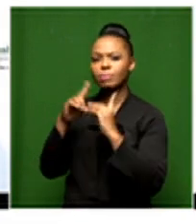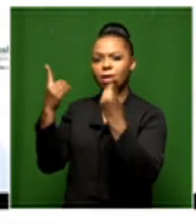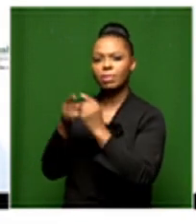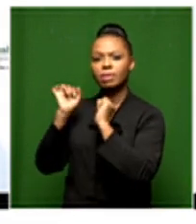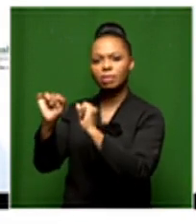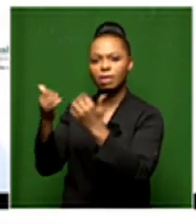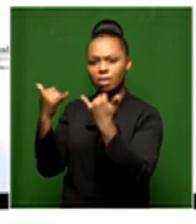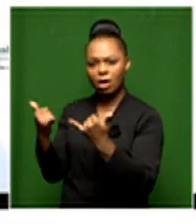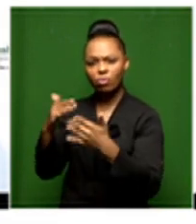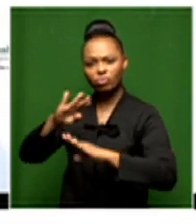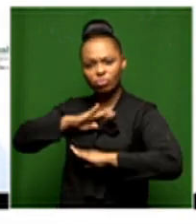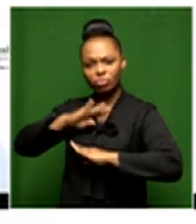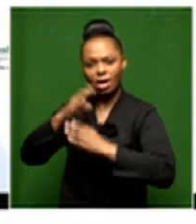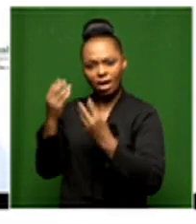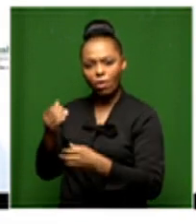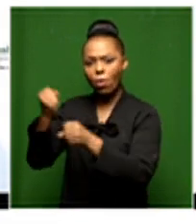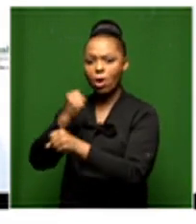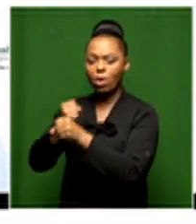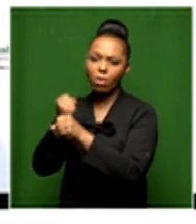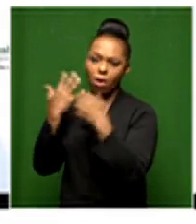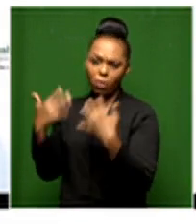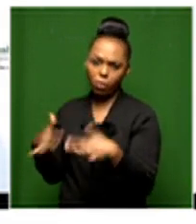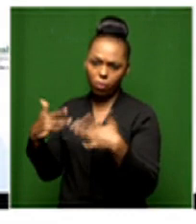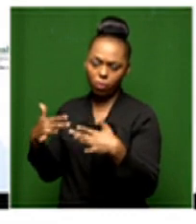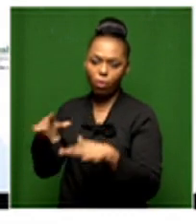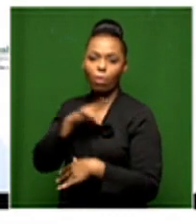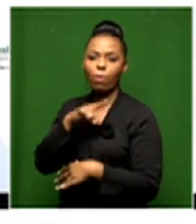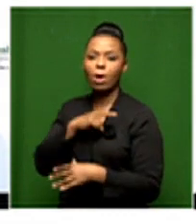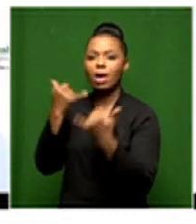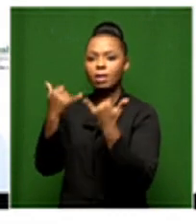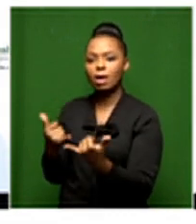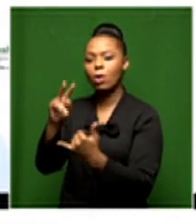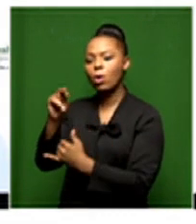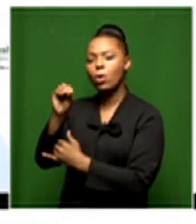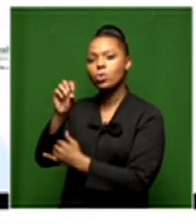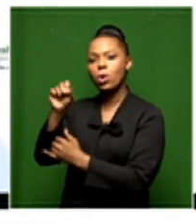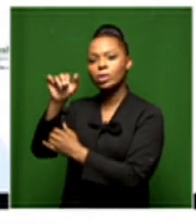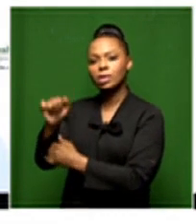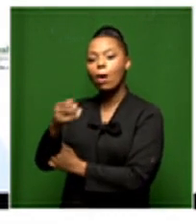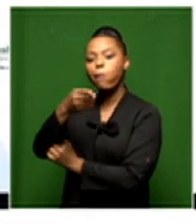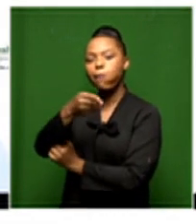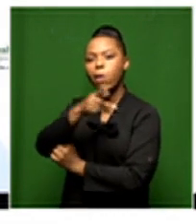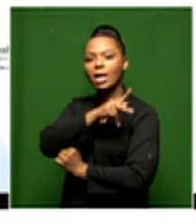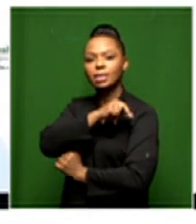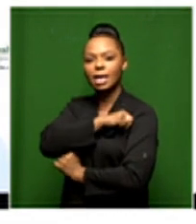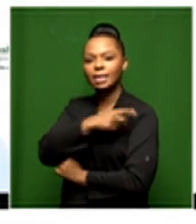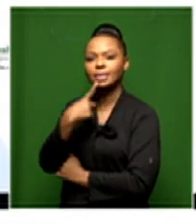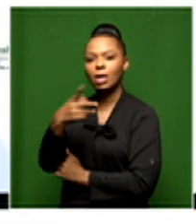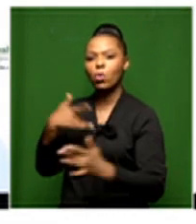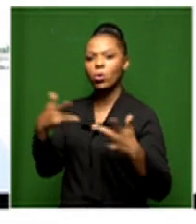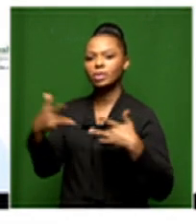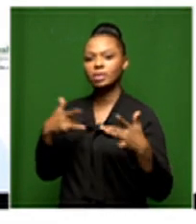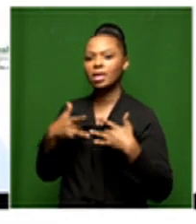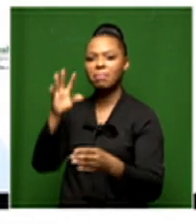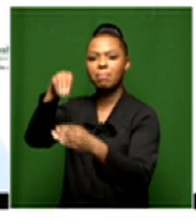provinces have done the work, and sufficiently so, given that we have DENOSA in KZN saying that they are concerned that they were